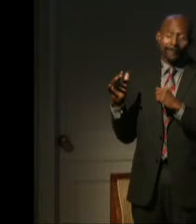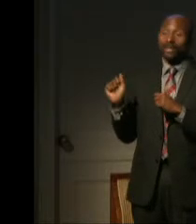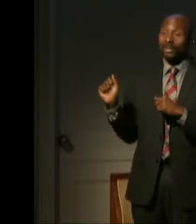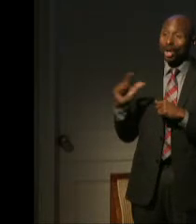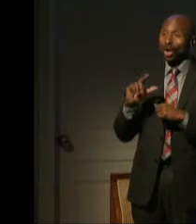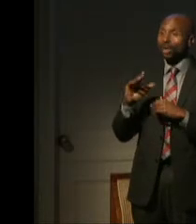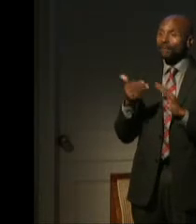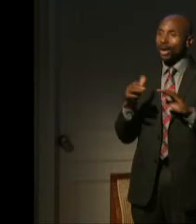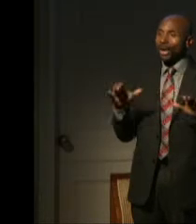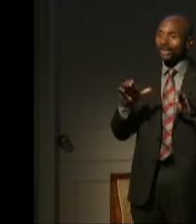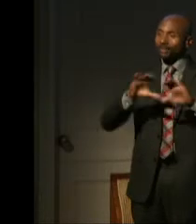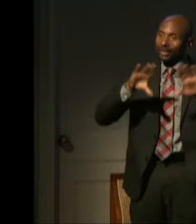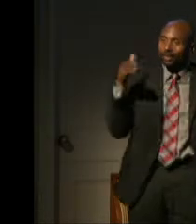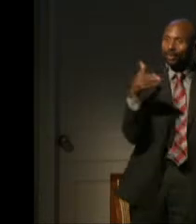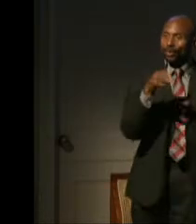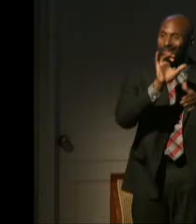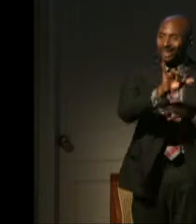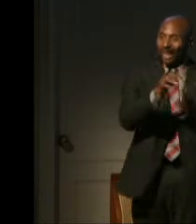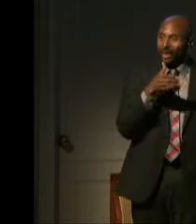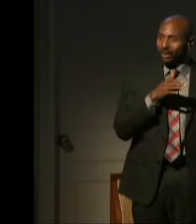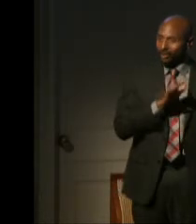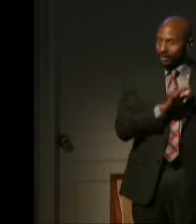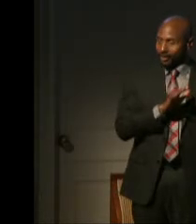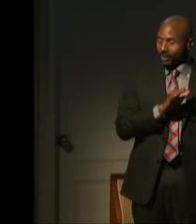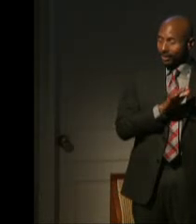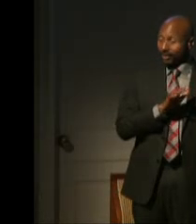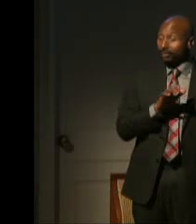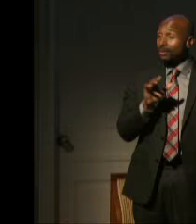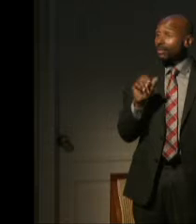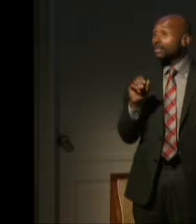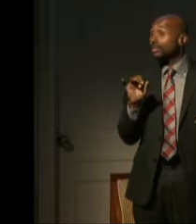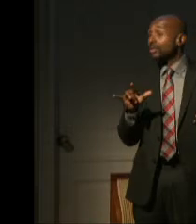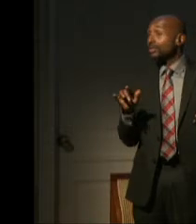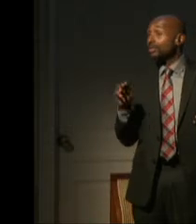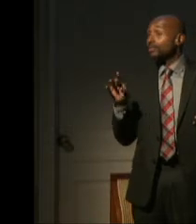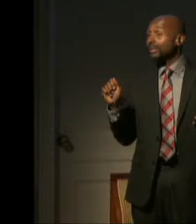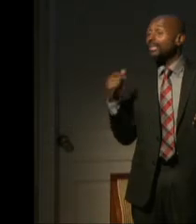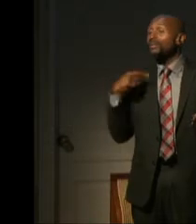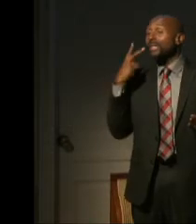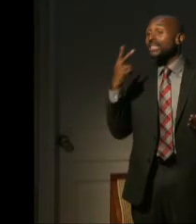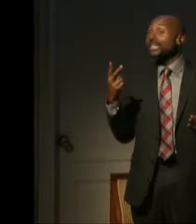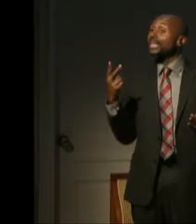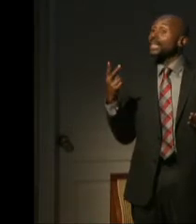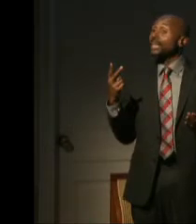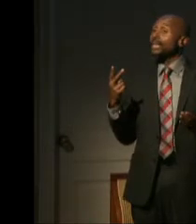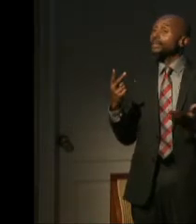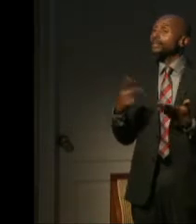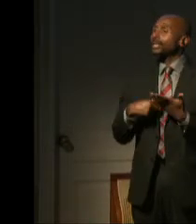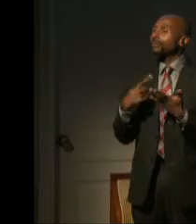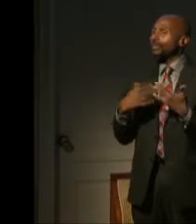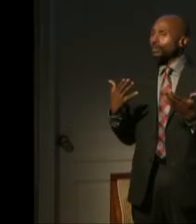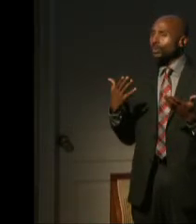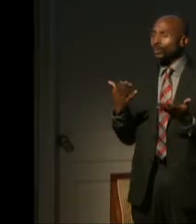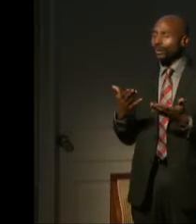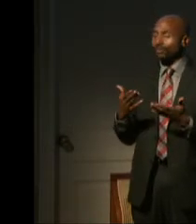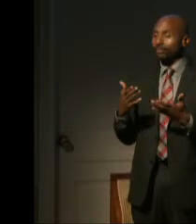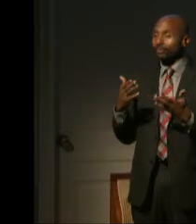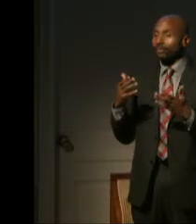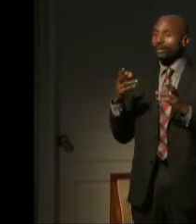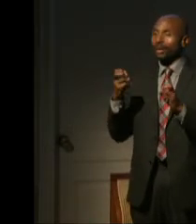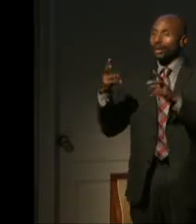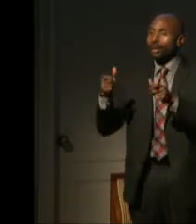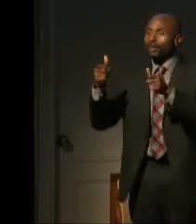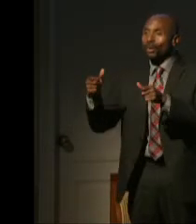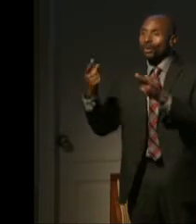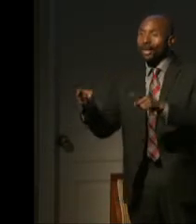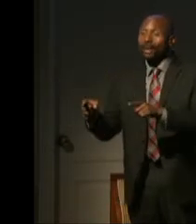activities into this. Social media even, you see this every so often, where a post is made to send